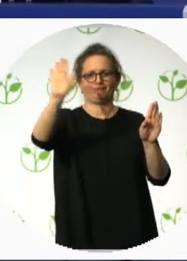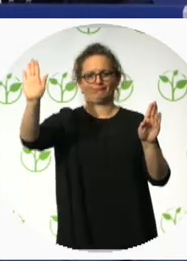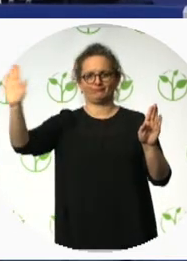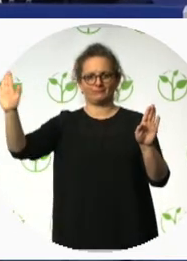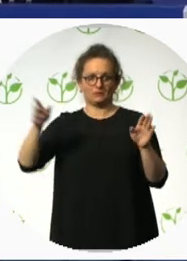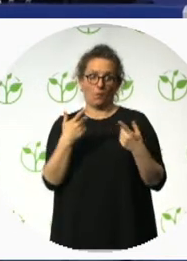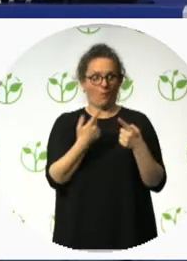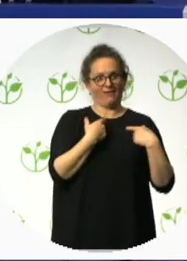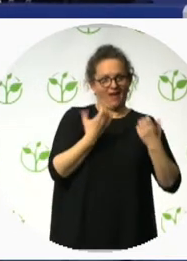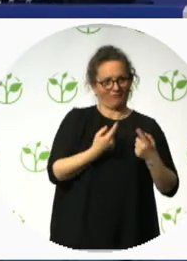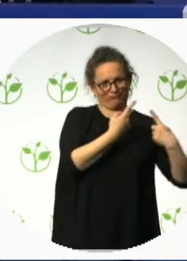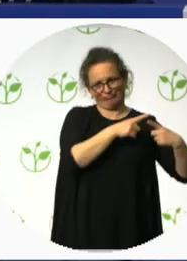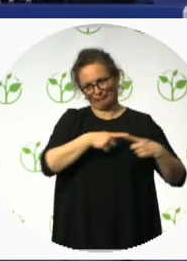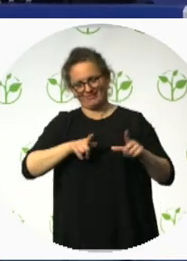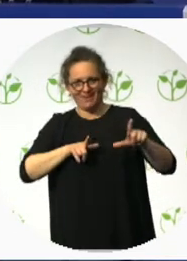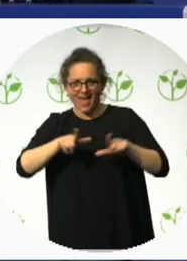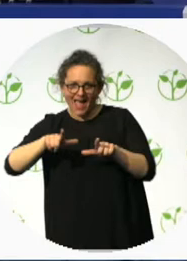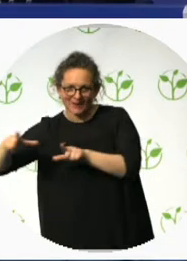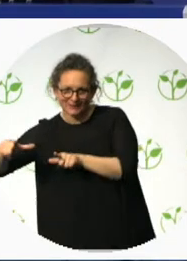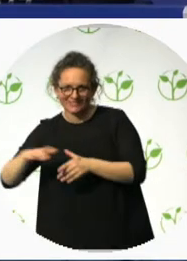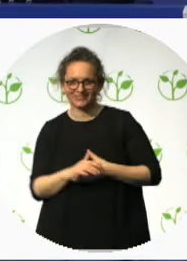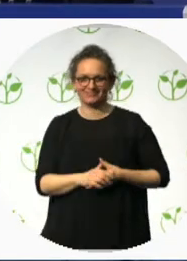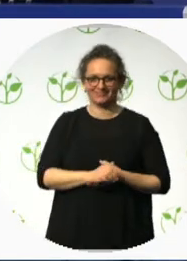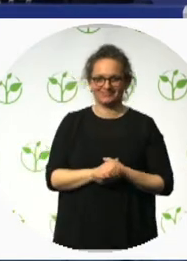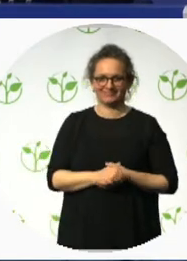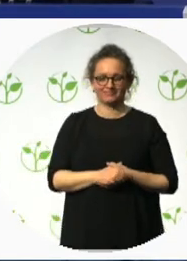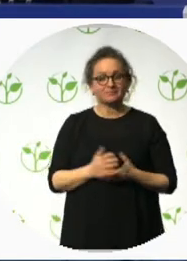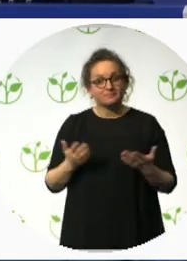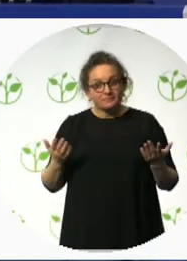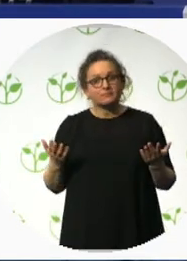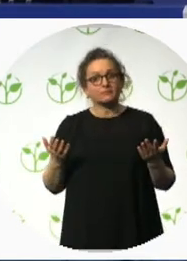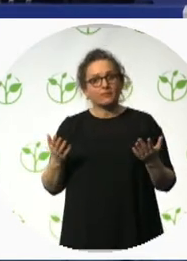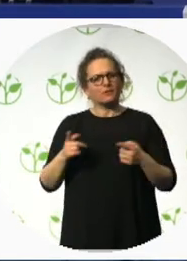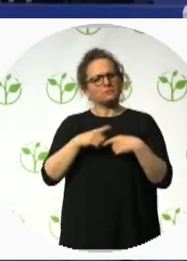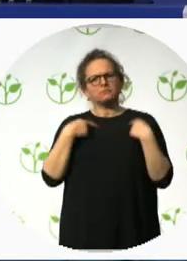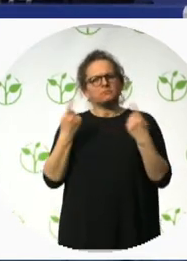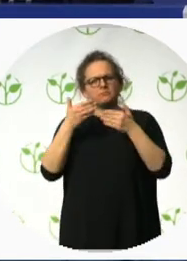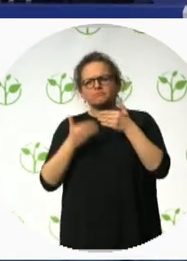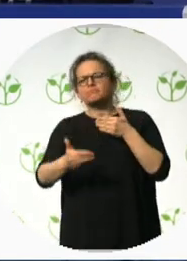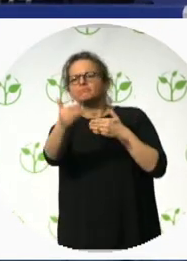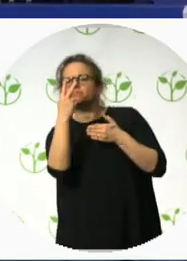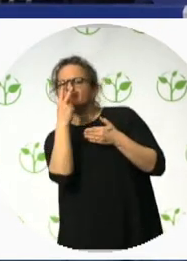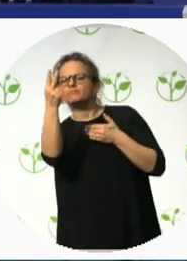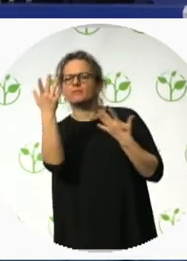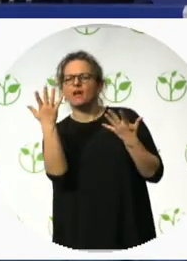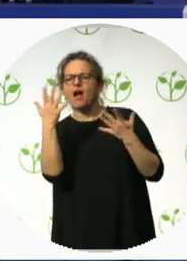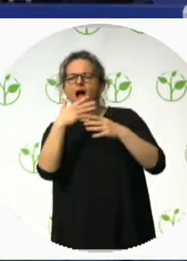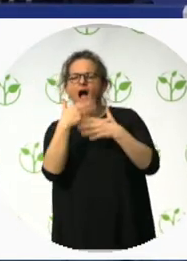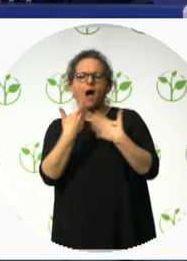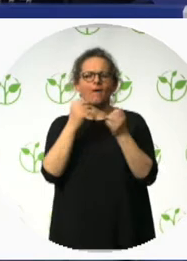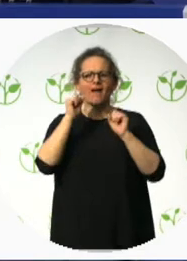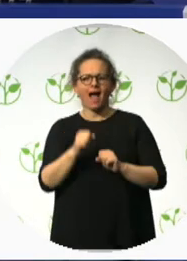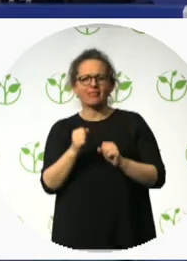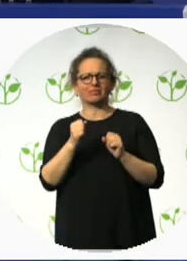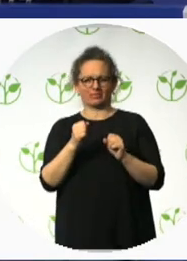And what do we see for our future is that we'll set up a virtual Asia Institute of Sign Linguistics. We can